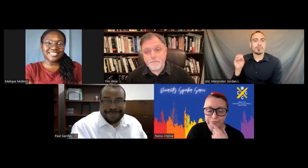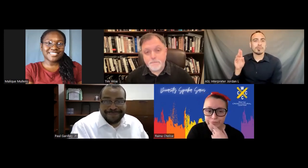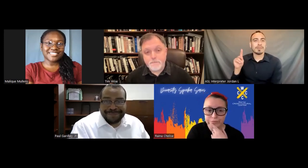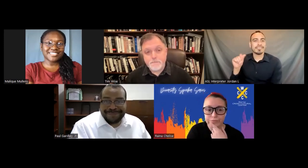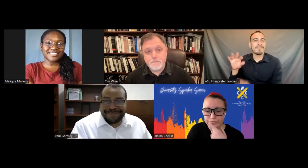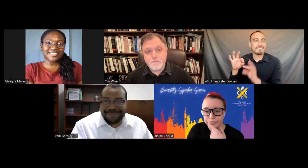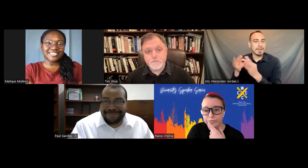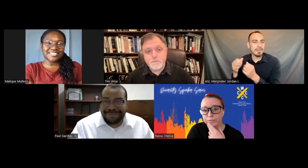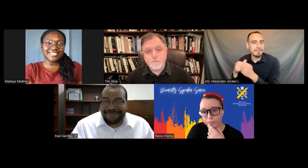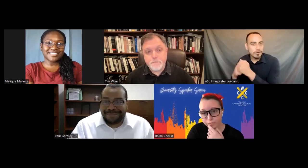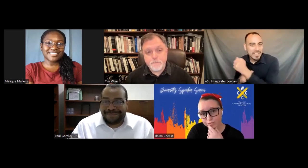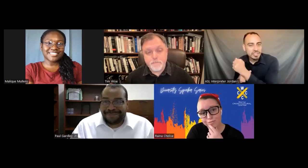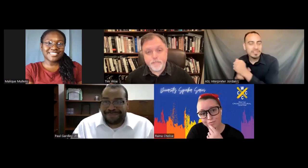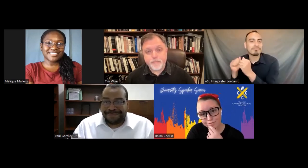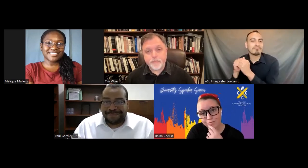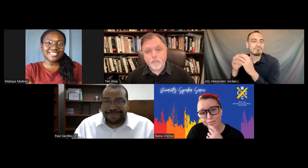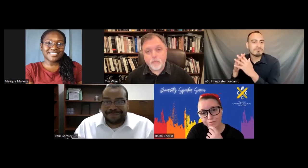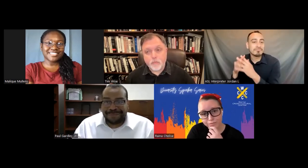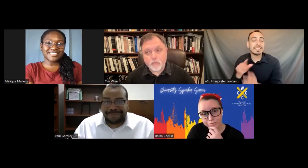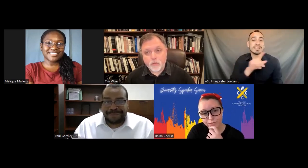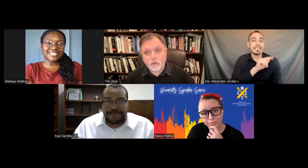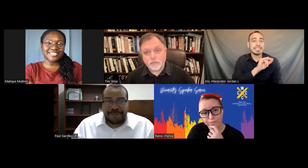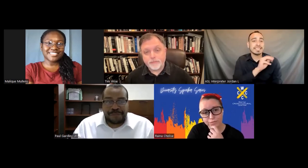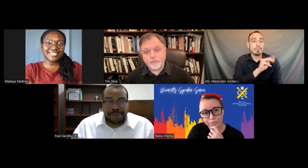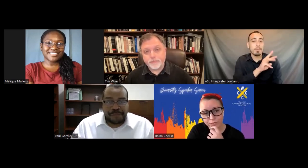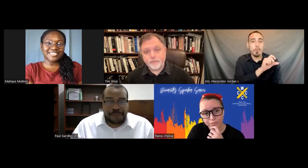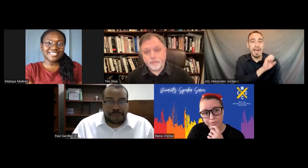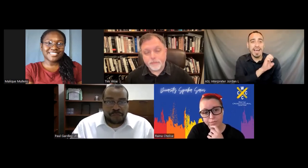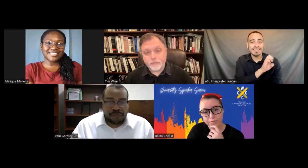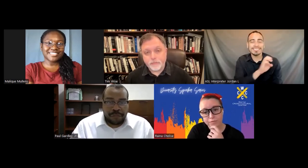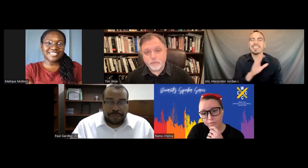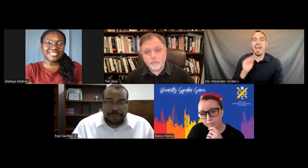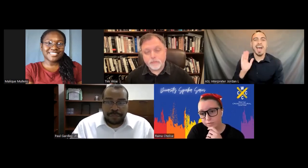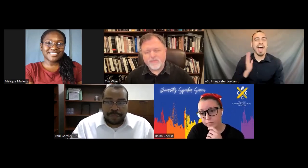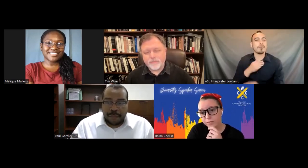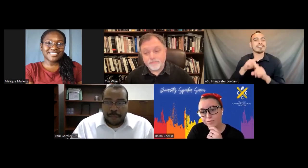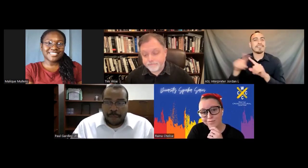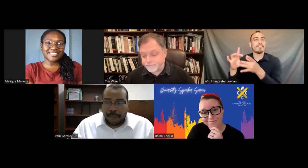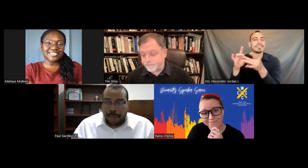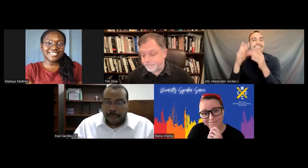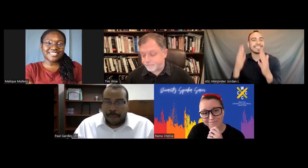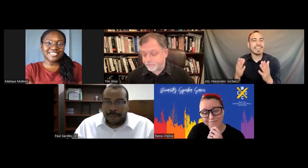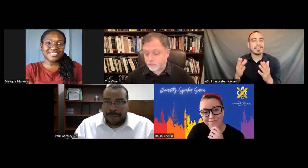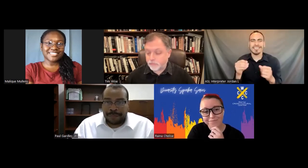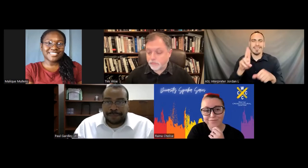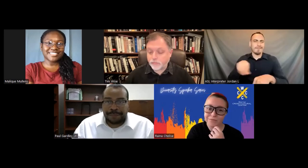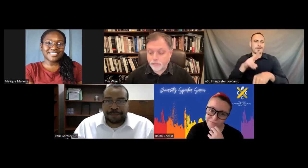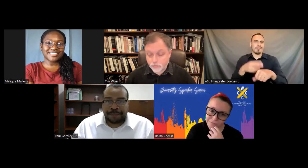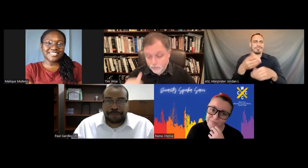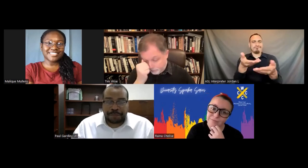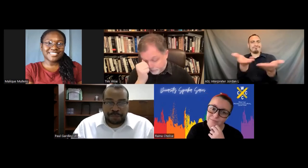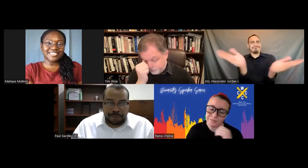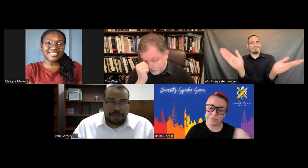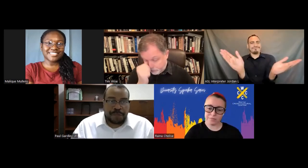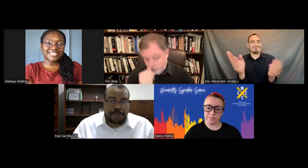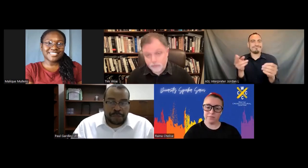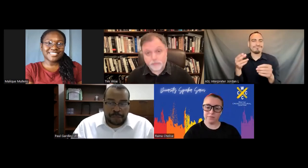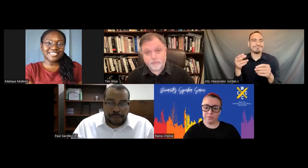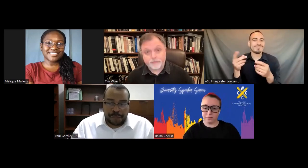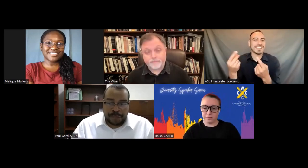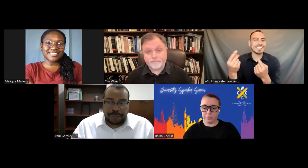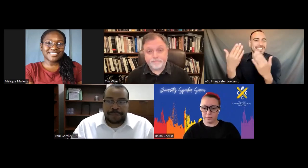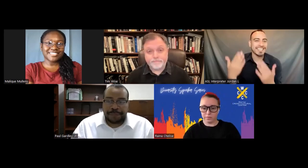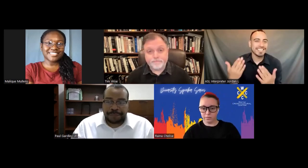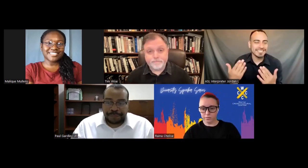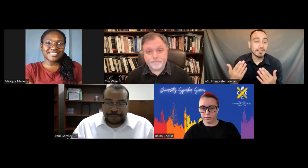Tim Weiss, the facilitators, and of course, all of you this evening for joining us. Please join us tomorrow for